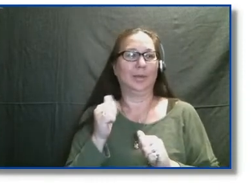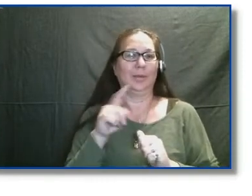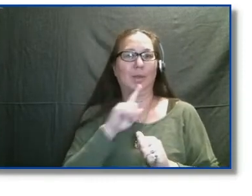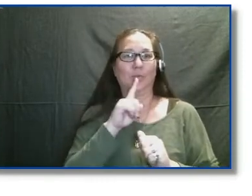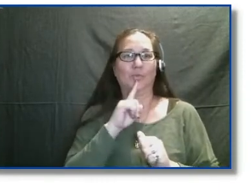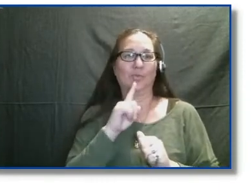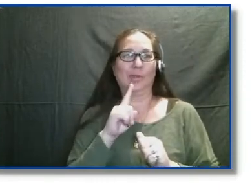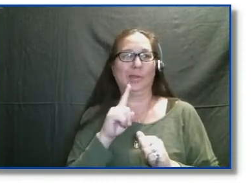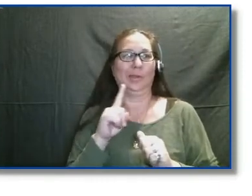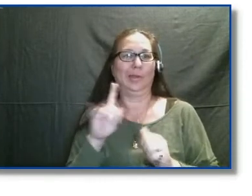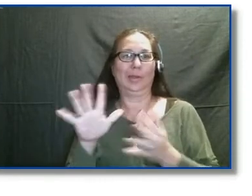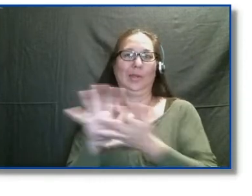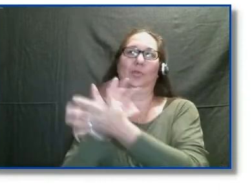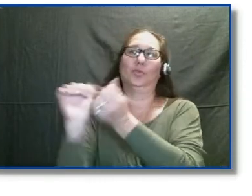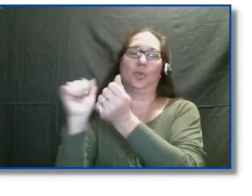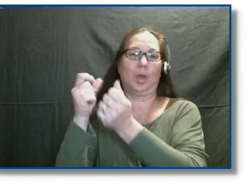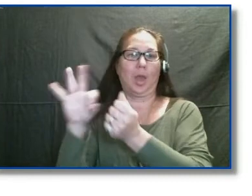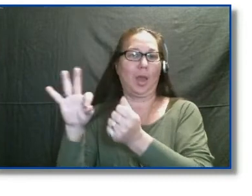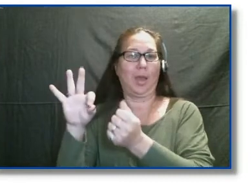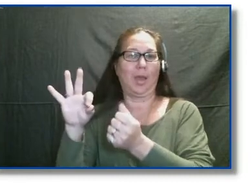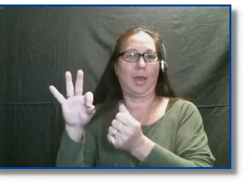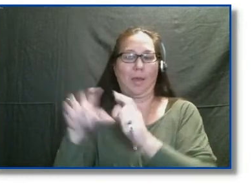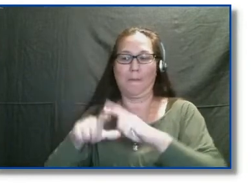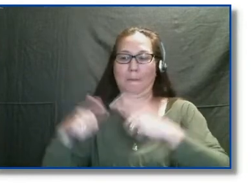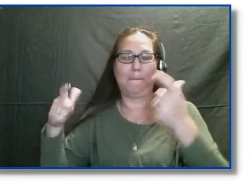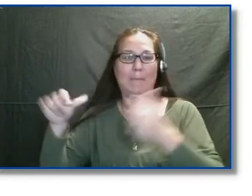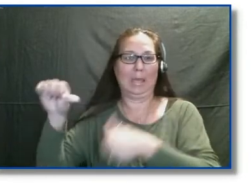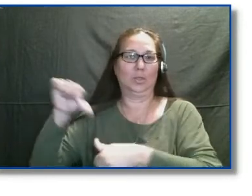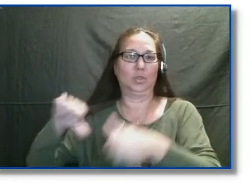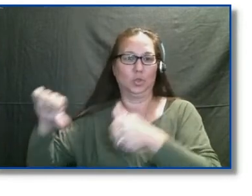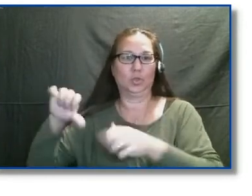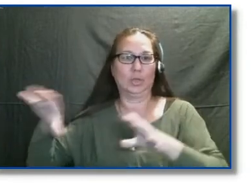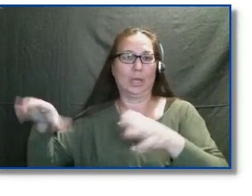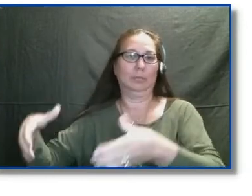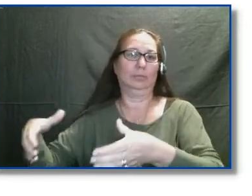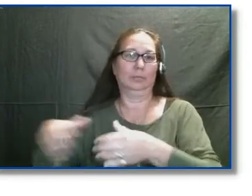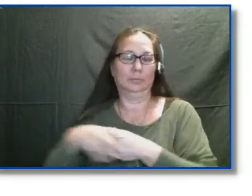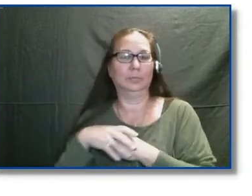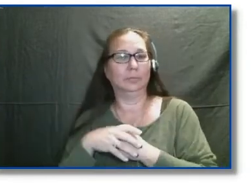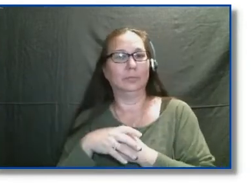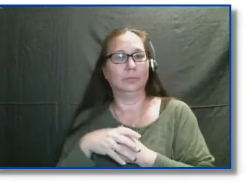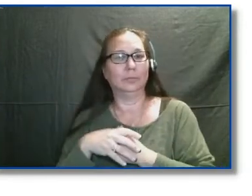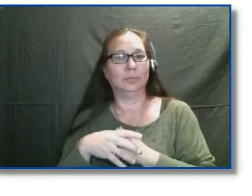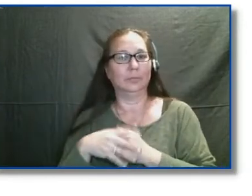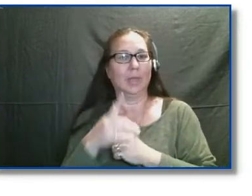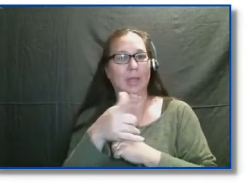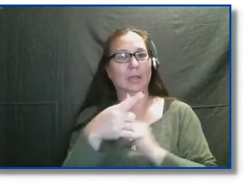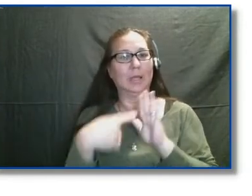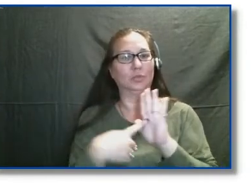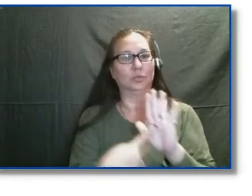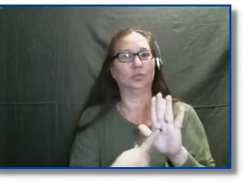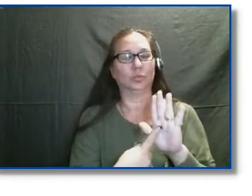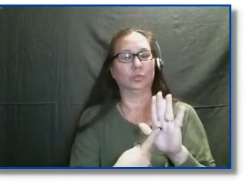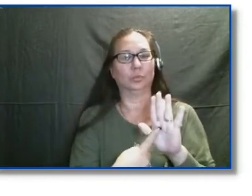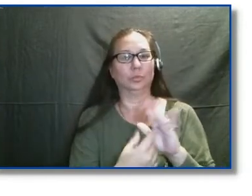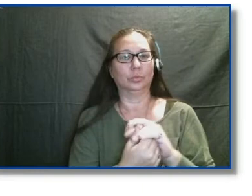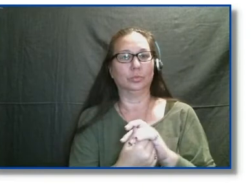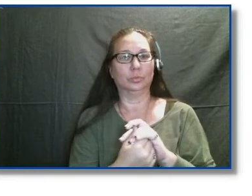entire societies. Some images from my show at Castello di Rivoli, and